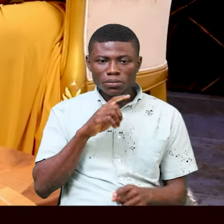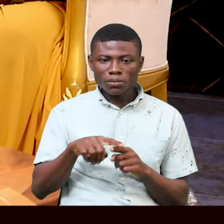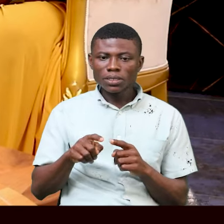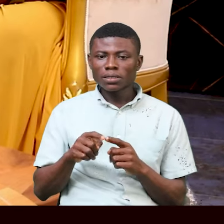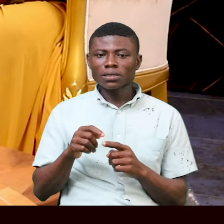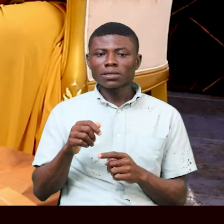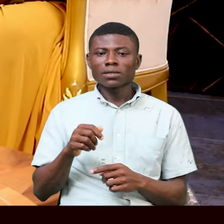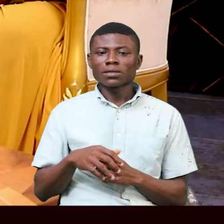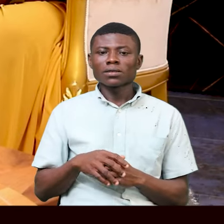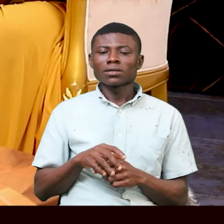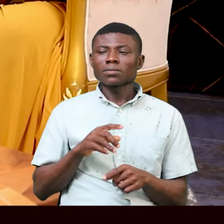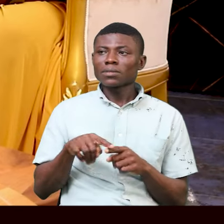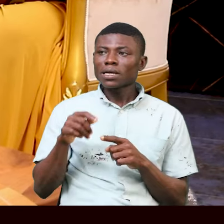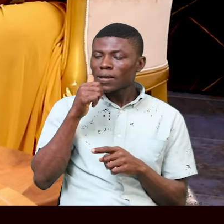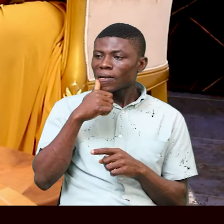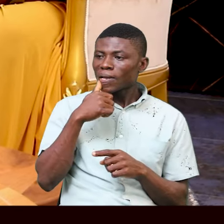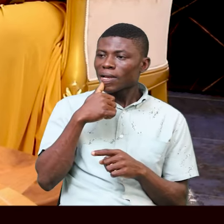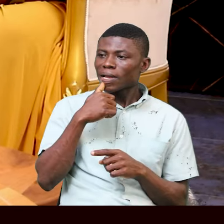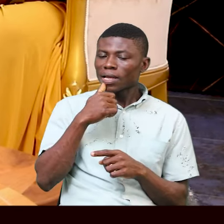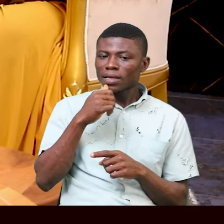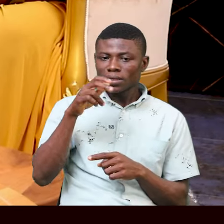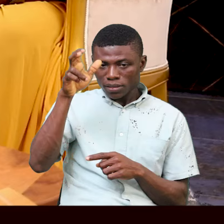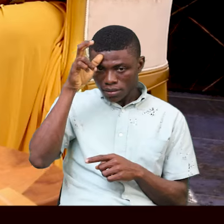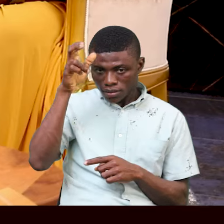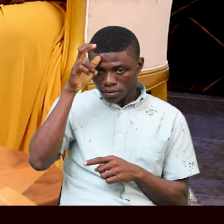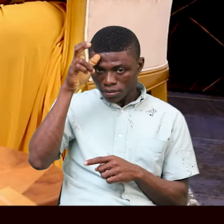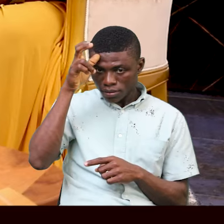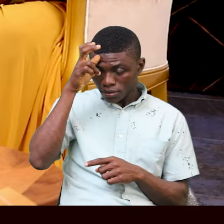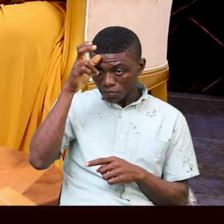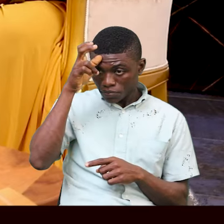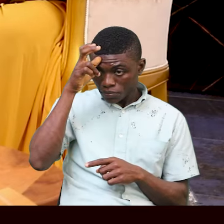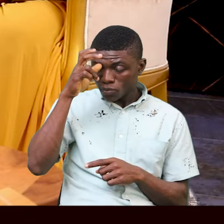Eve in channel car 14 words. But Obana Casa